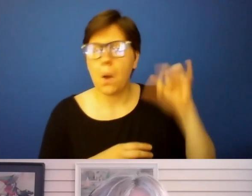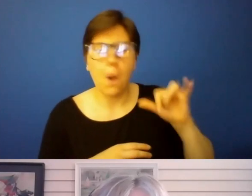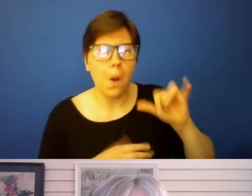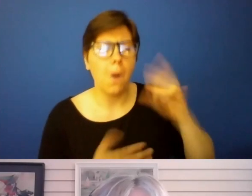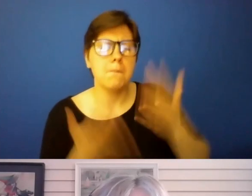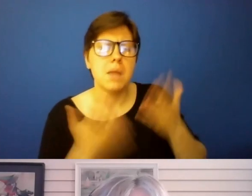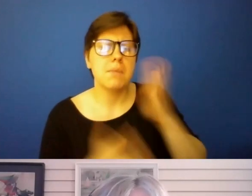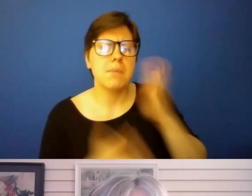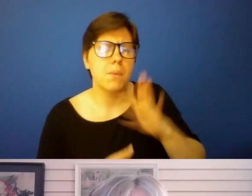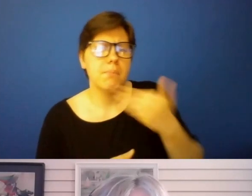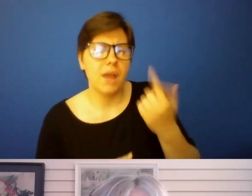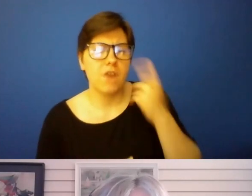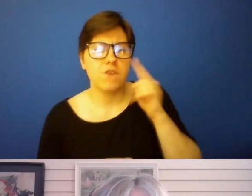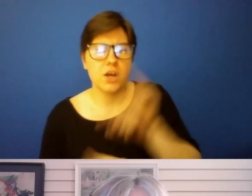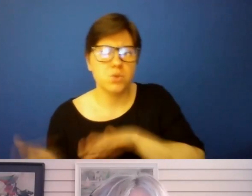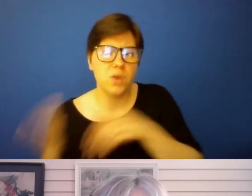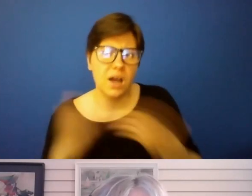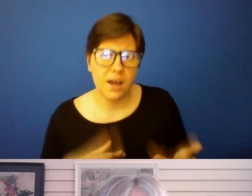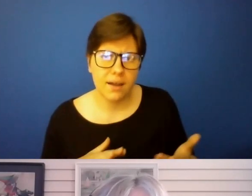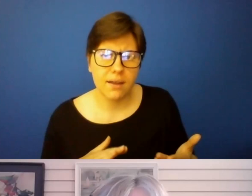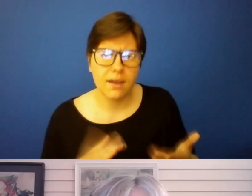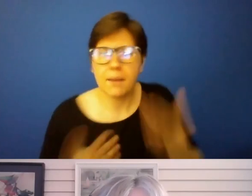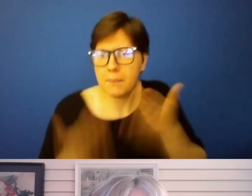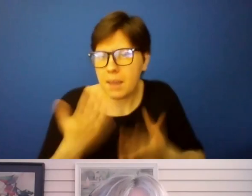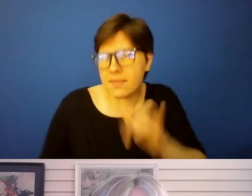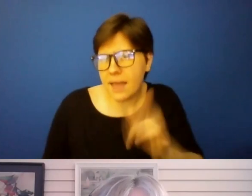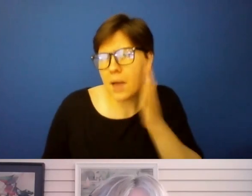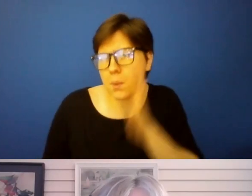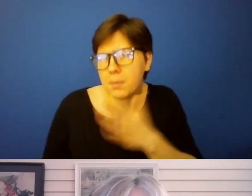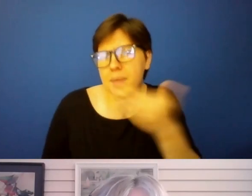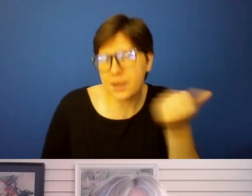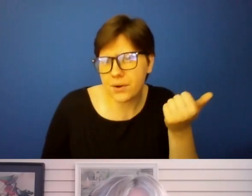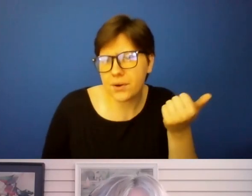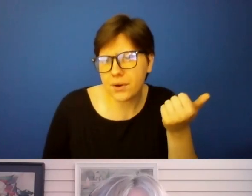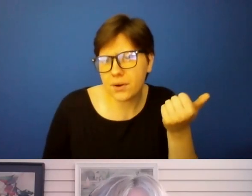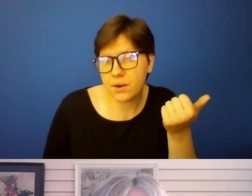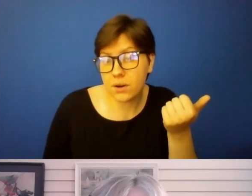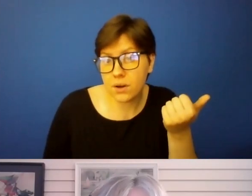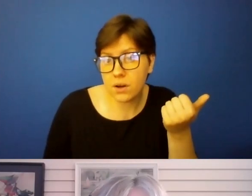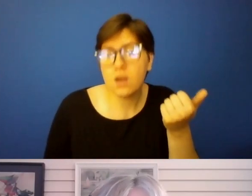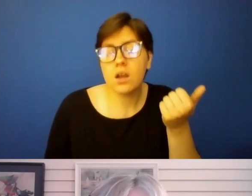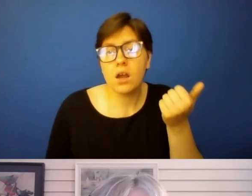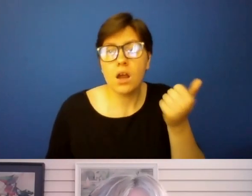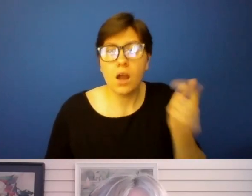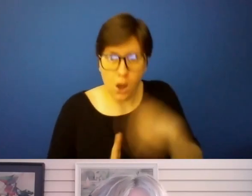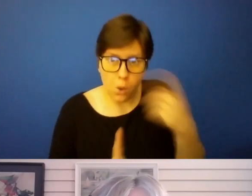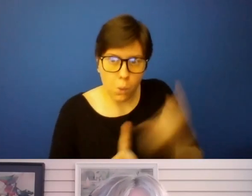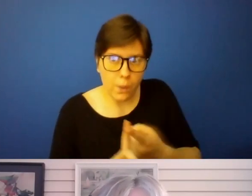better for him to die. Maybe that would be for the best. And when you